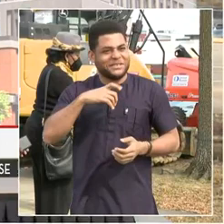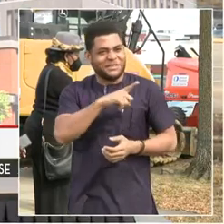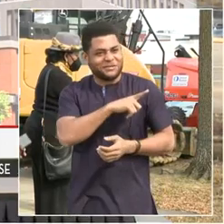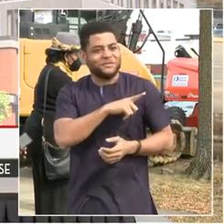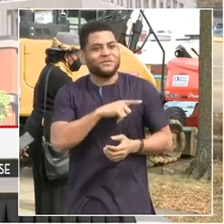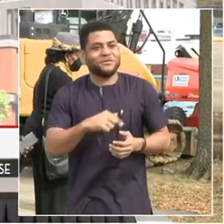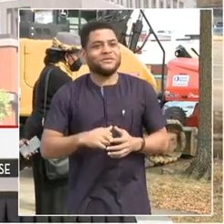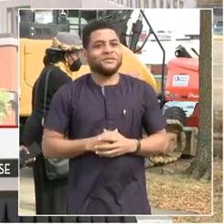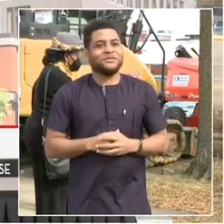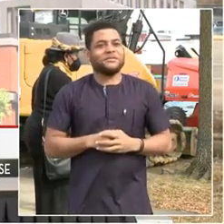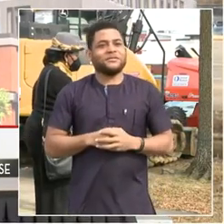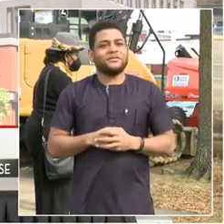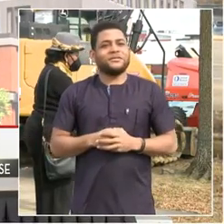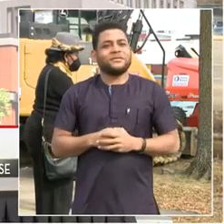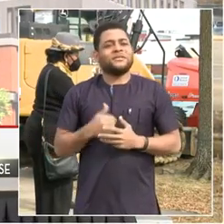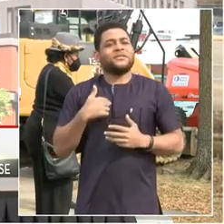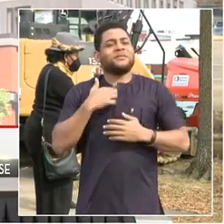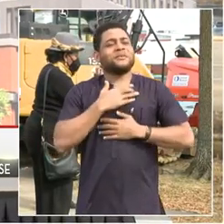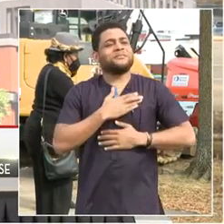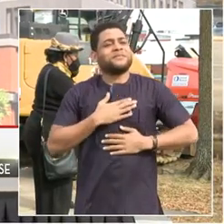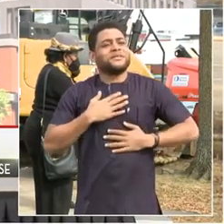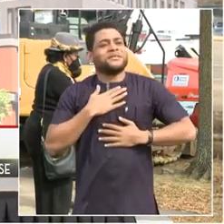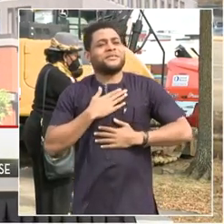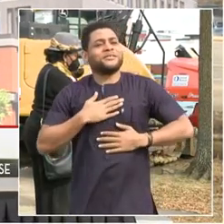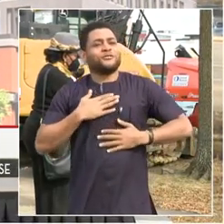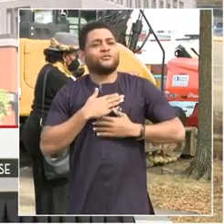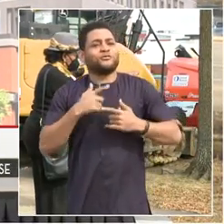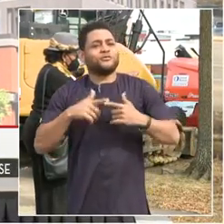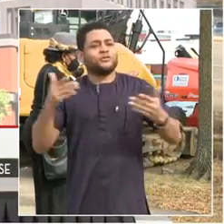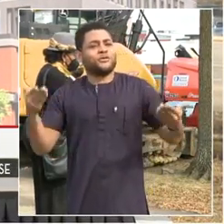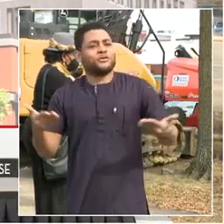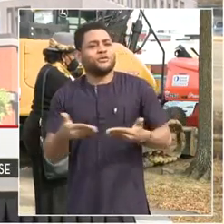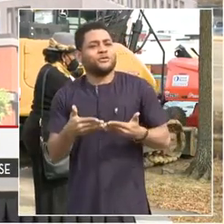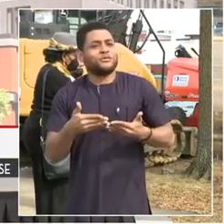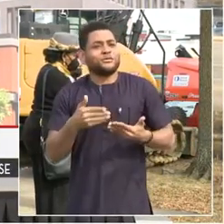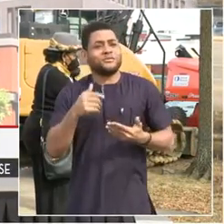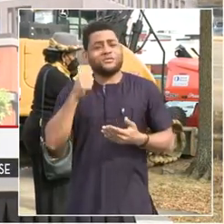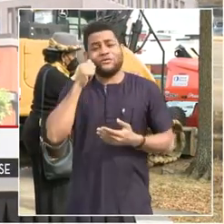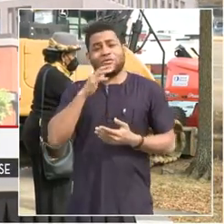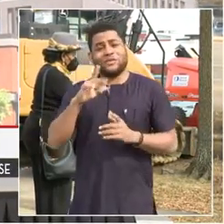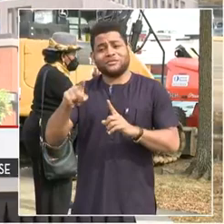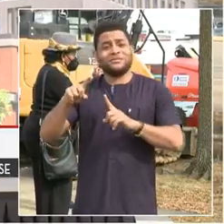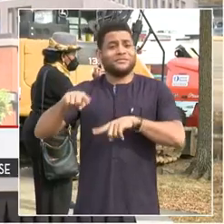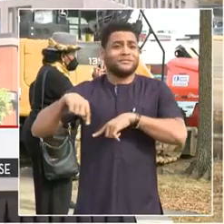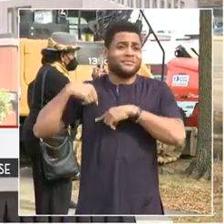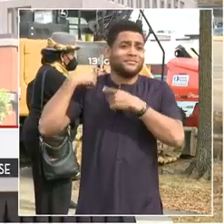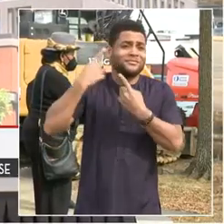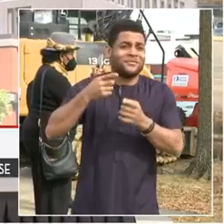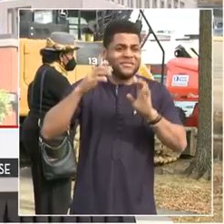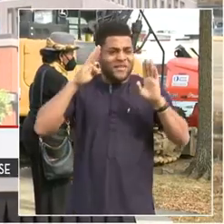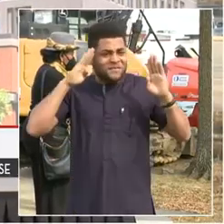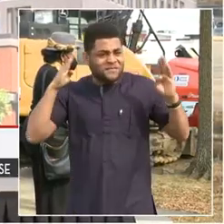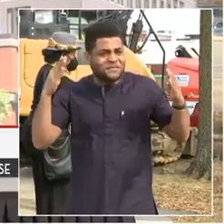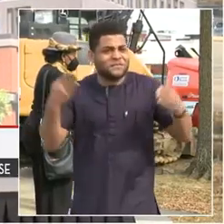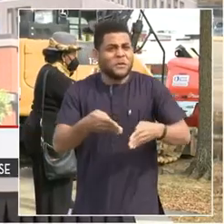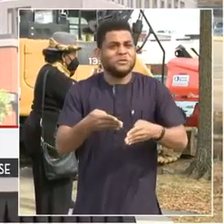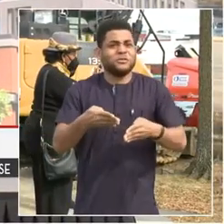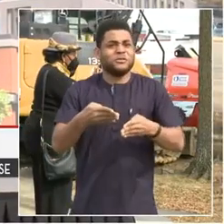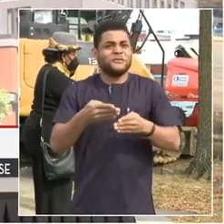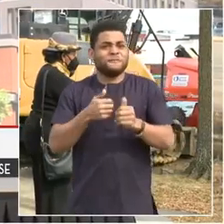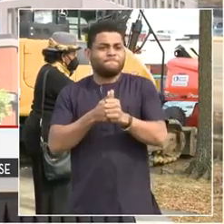And I am pleased to introduce a woman who has been steadfast, strategic,